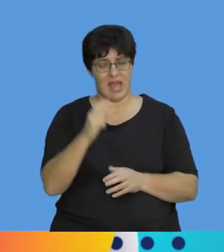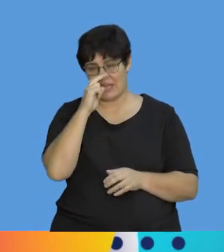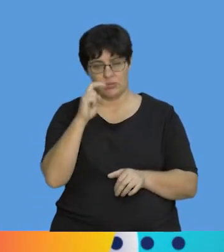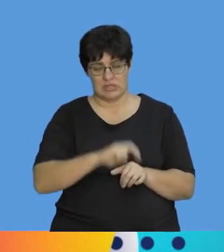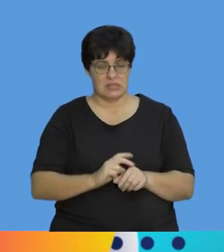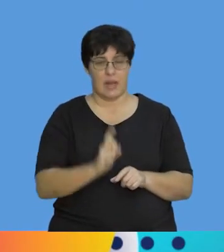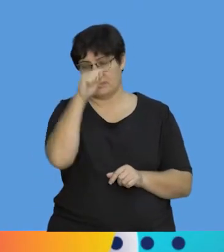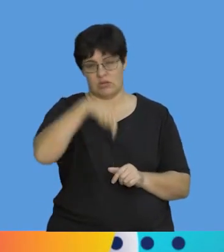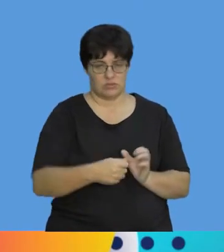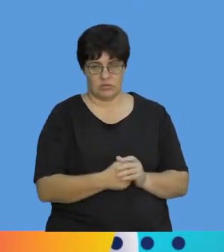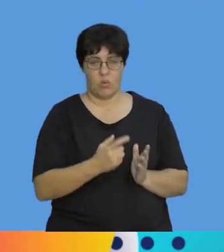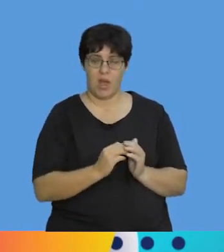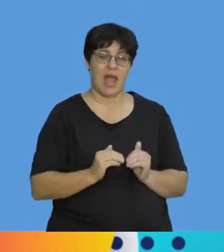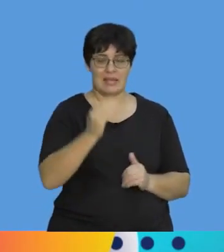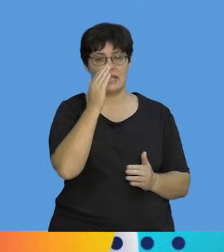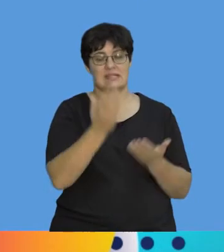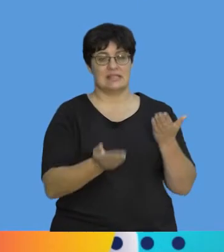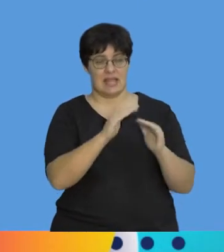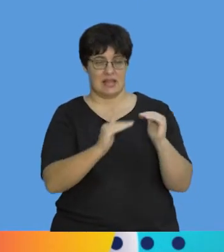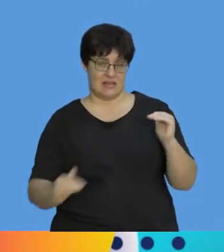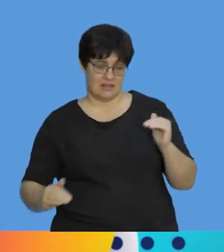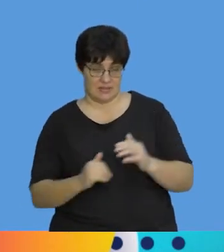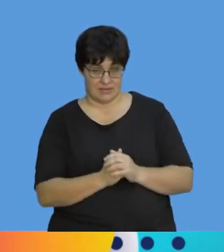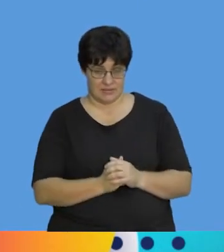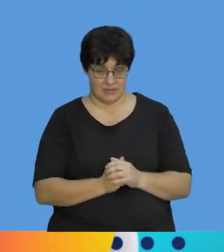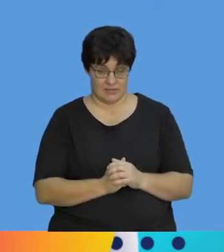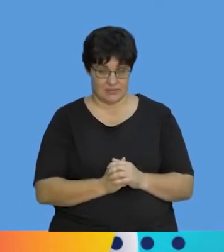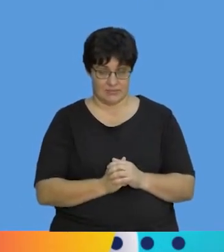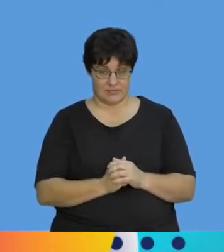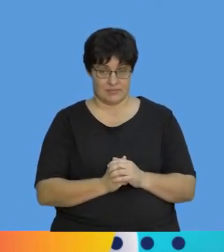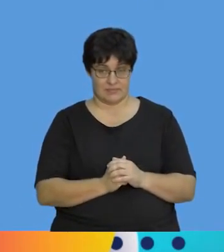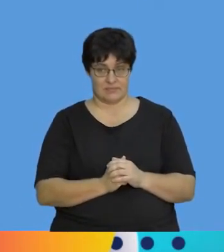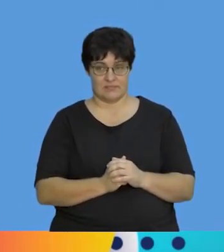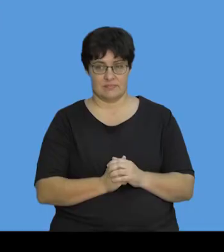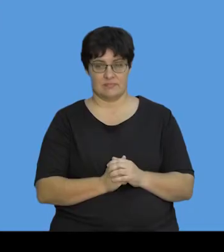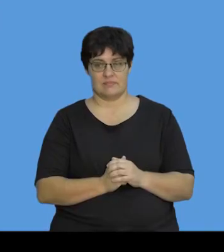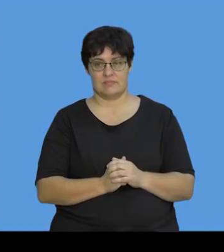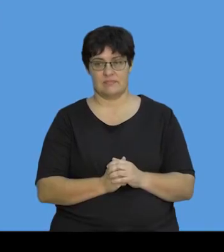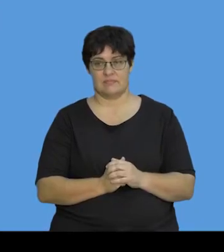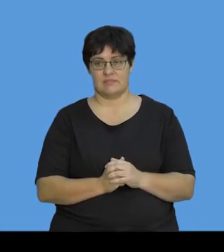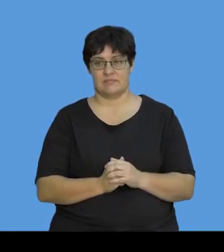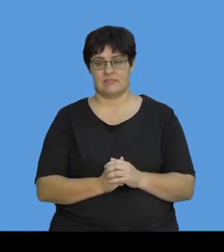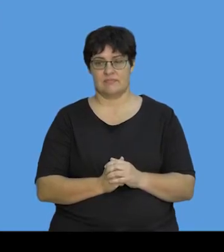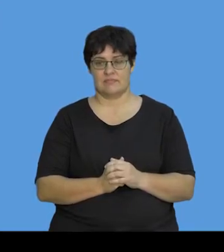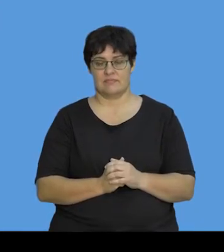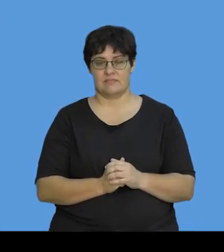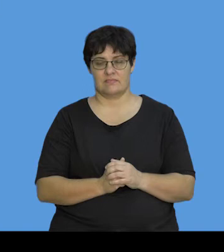need a direction because height is a scalar. We got it? Hopefully. Let's carry